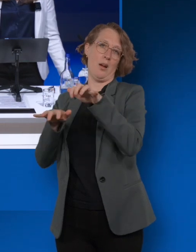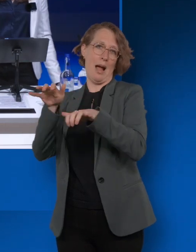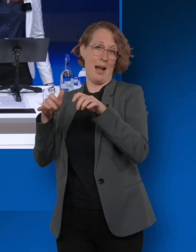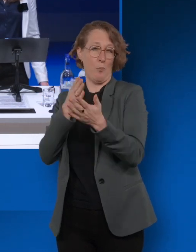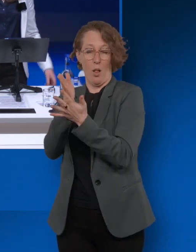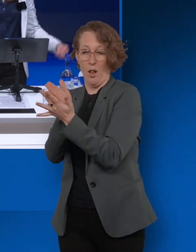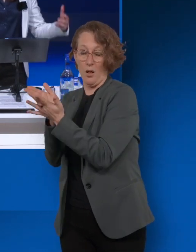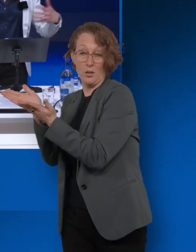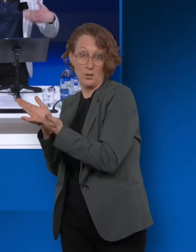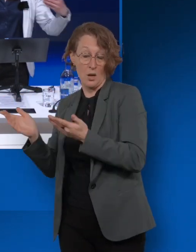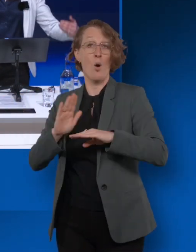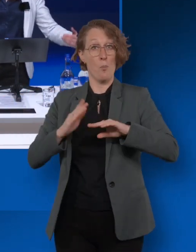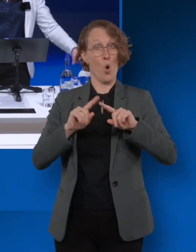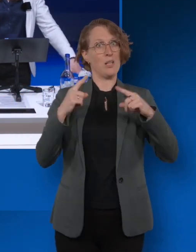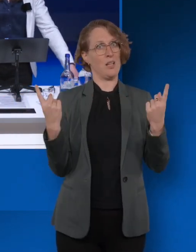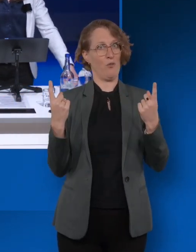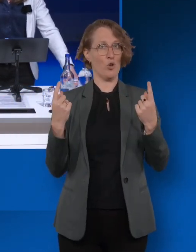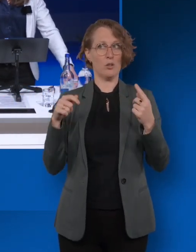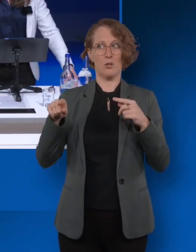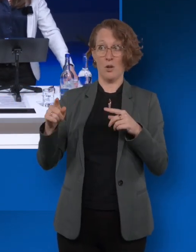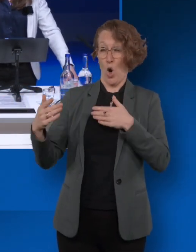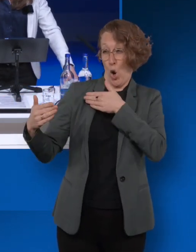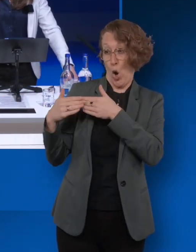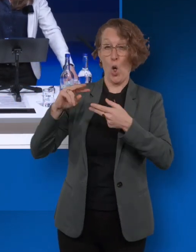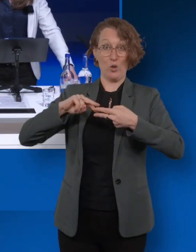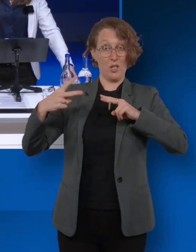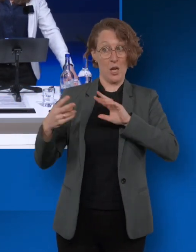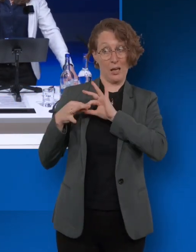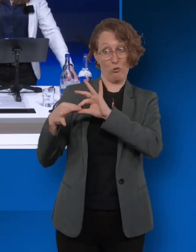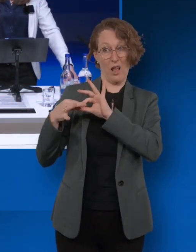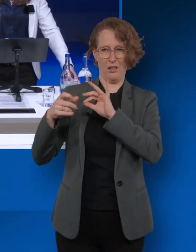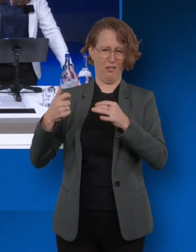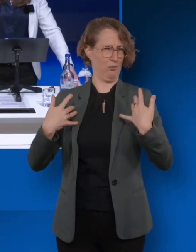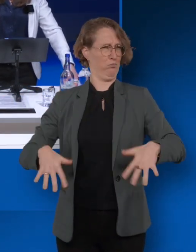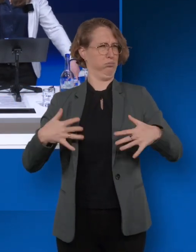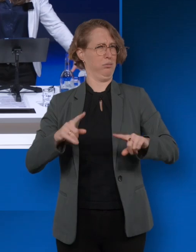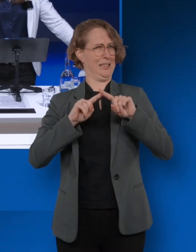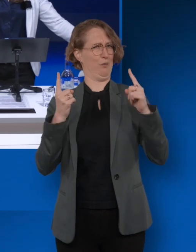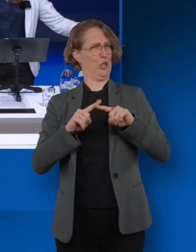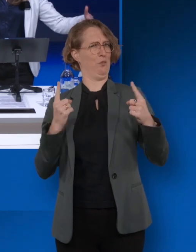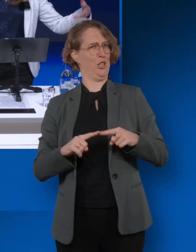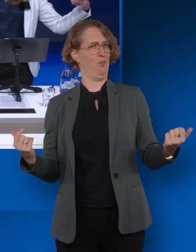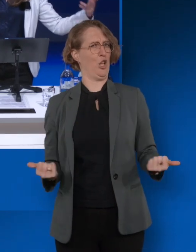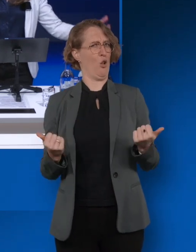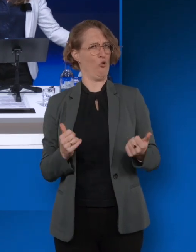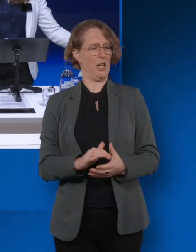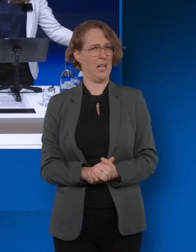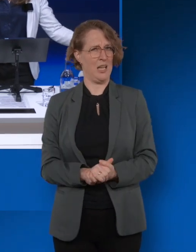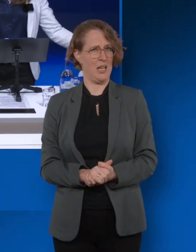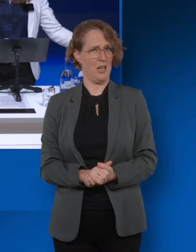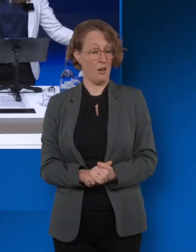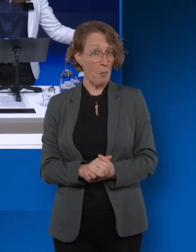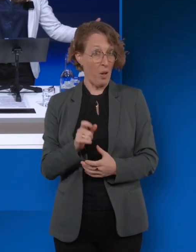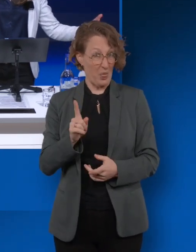many differences even between us and our closest genetic relatives. But the question is, does that count